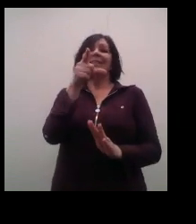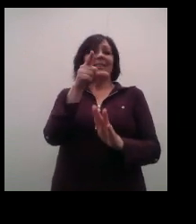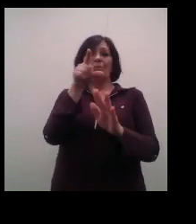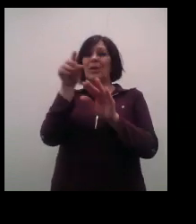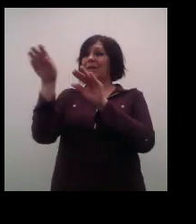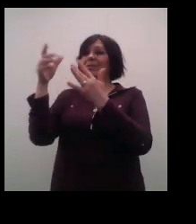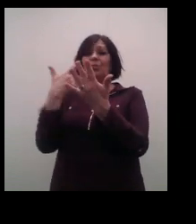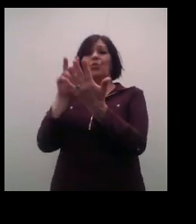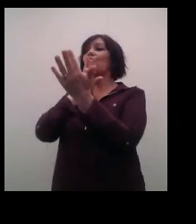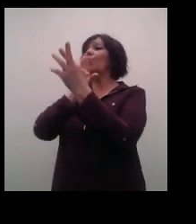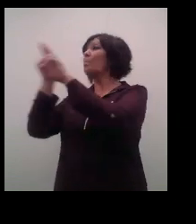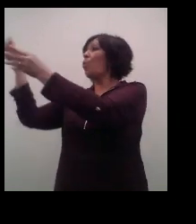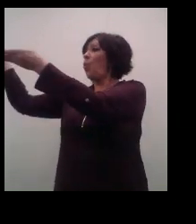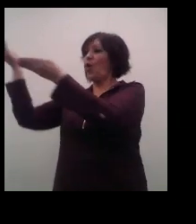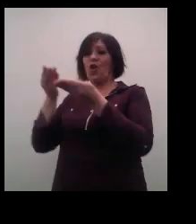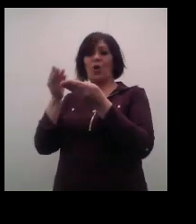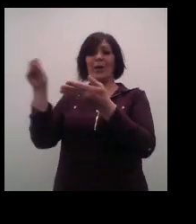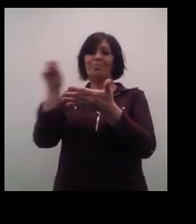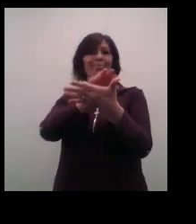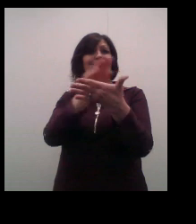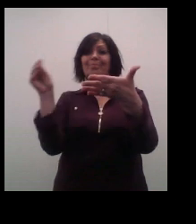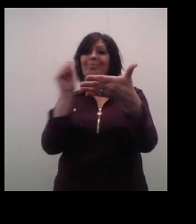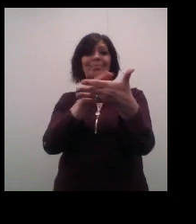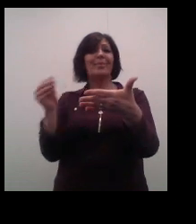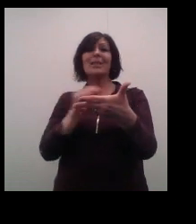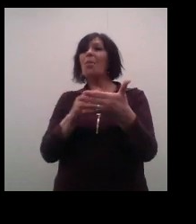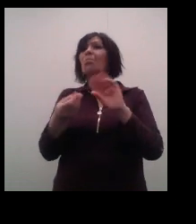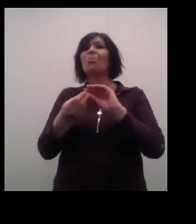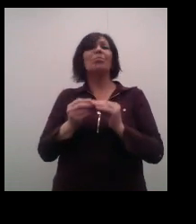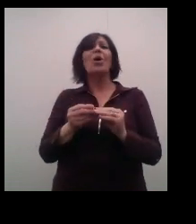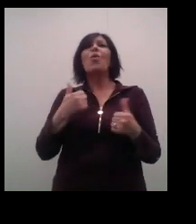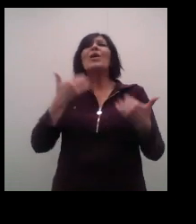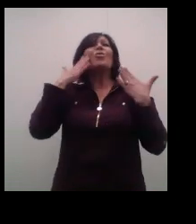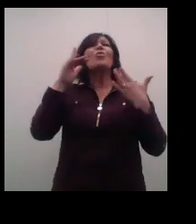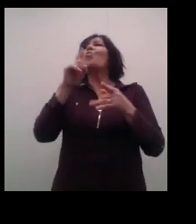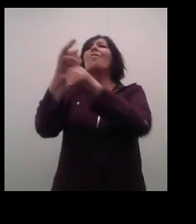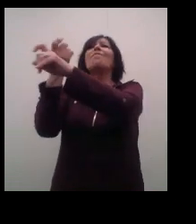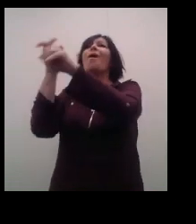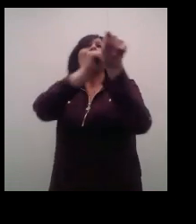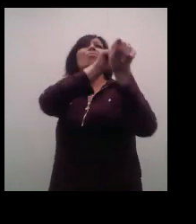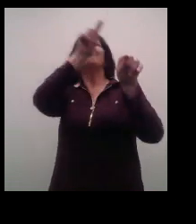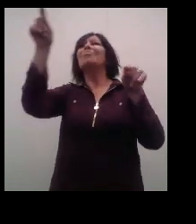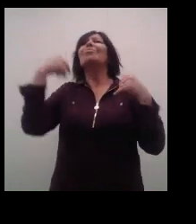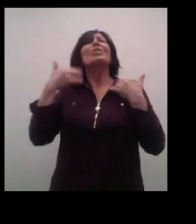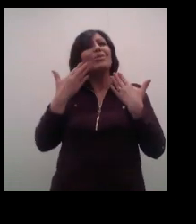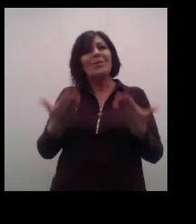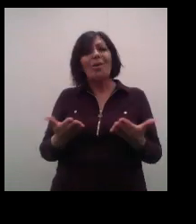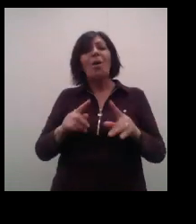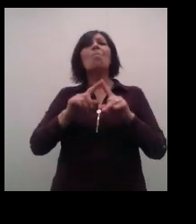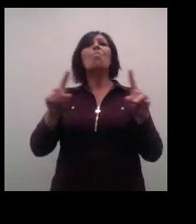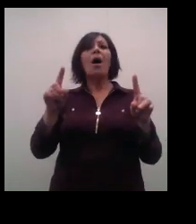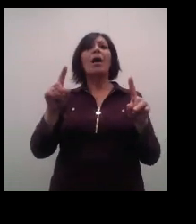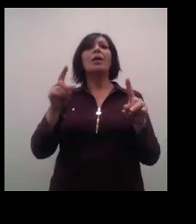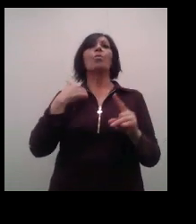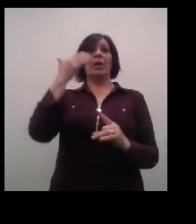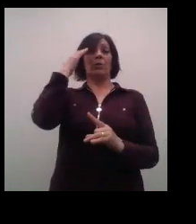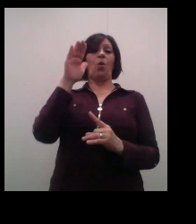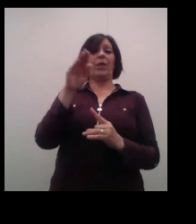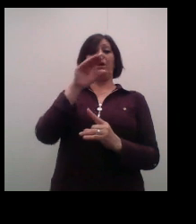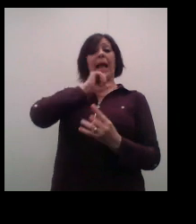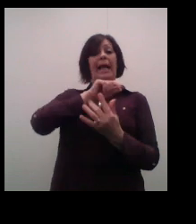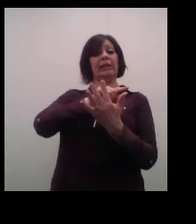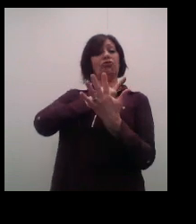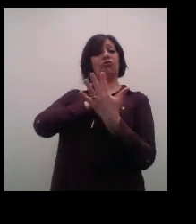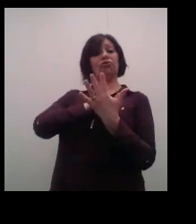report that New York State provides us. So we do not know where the individuals are coming from. All we know is the breakdown based on